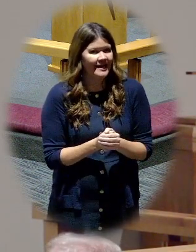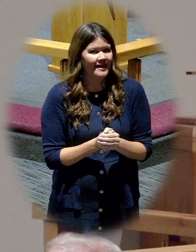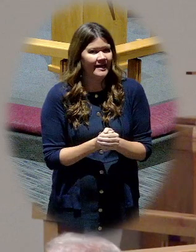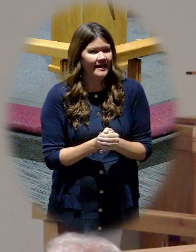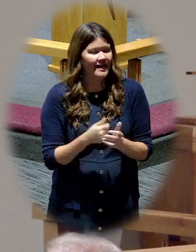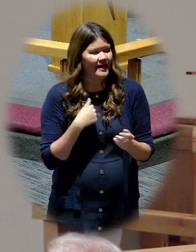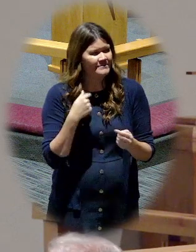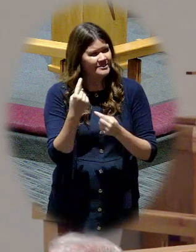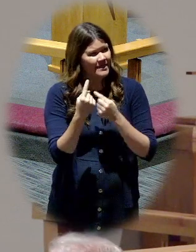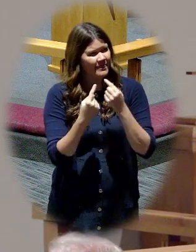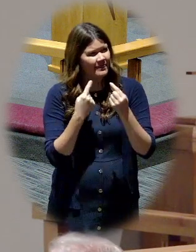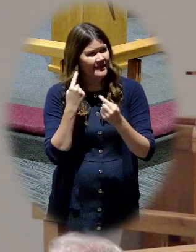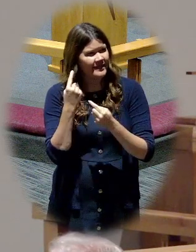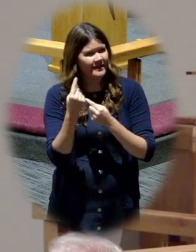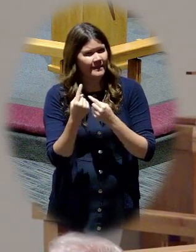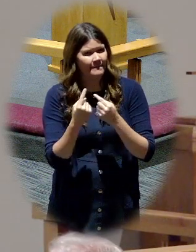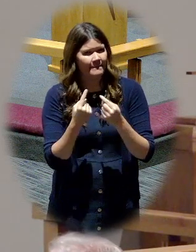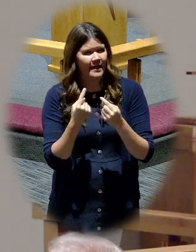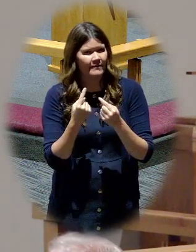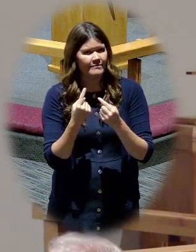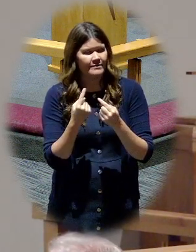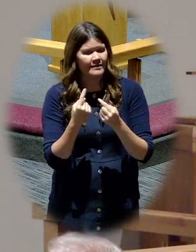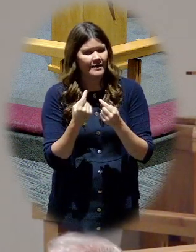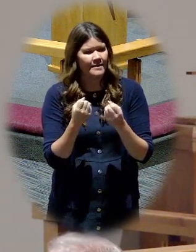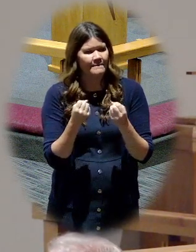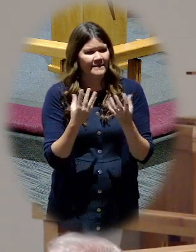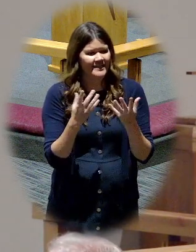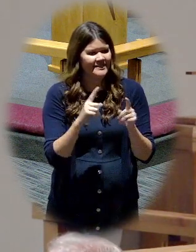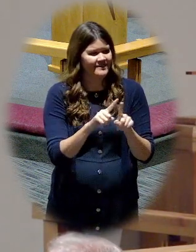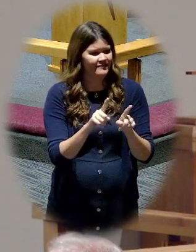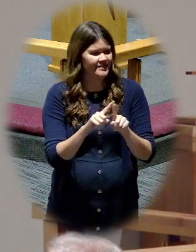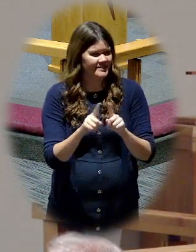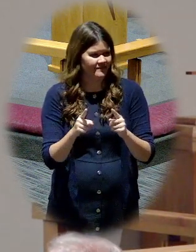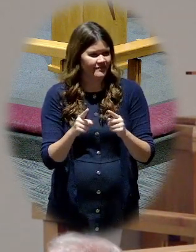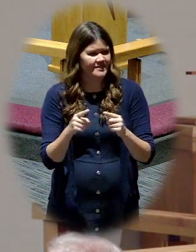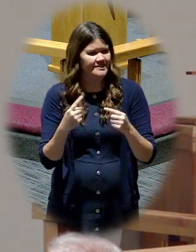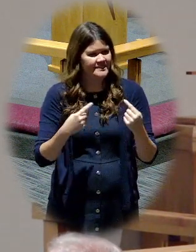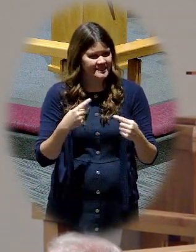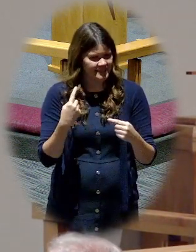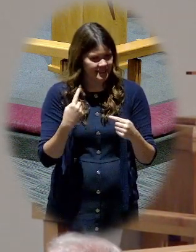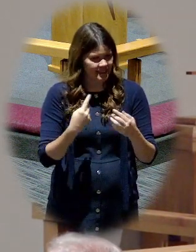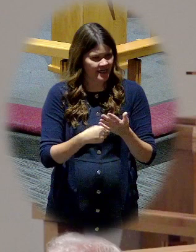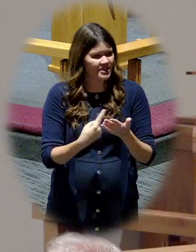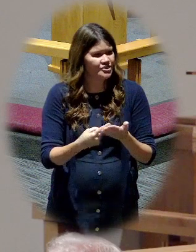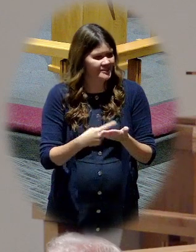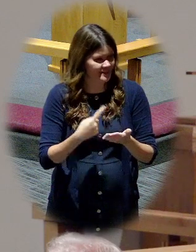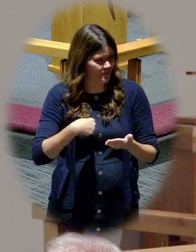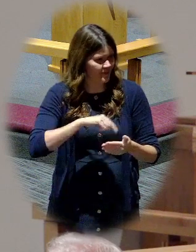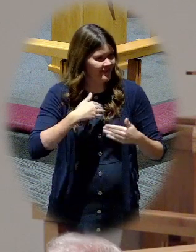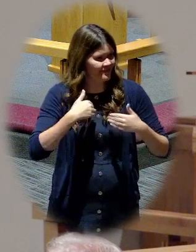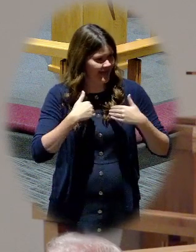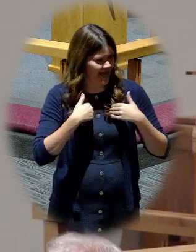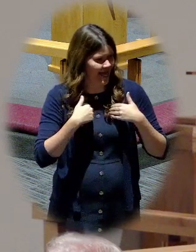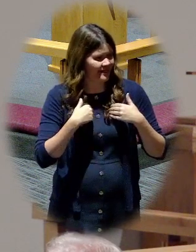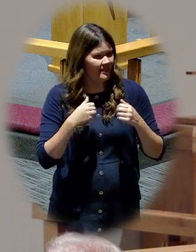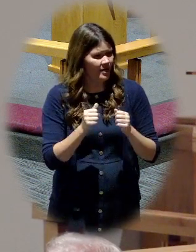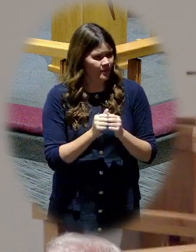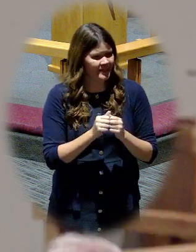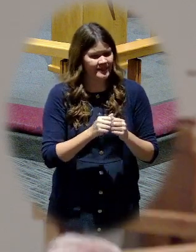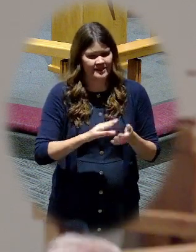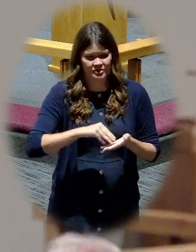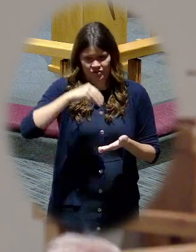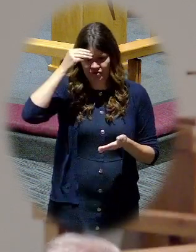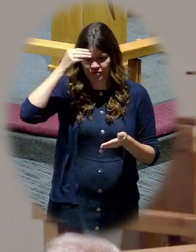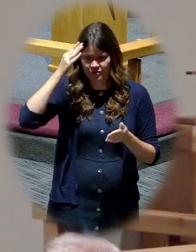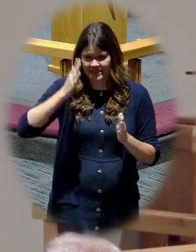I'm just thinking back to a number of discussions that we had in our Sunday school class with other students in the class. Did Jesus really say, yeah, it's in